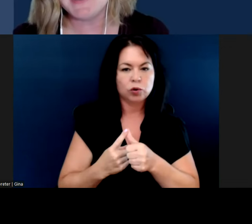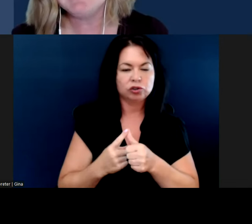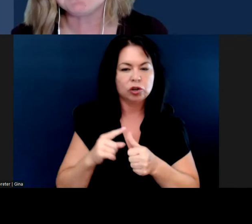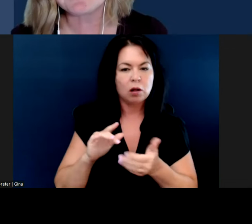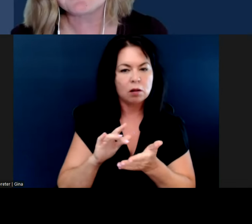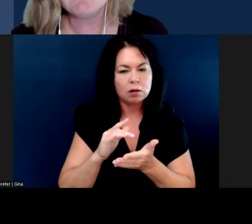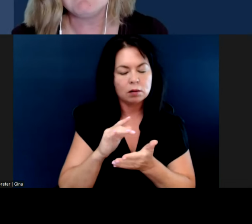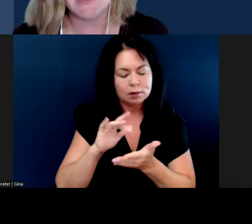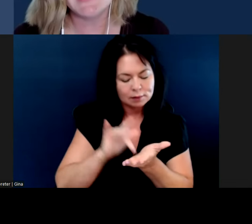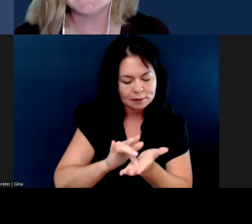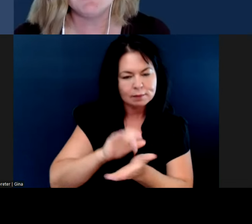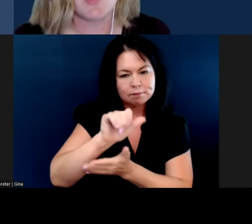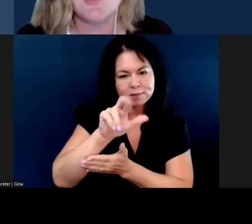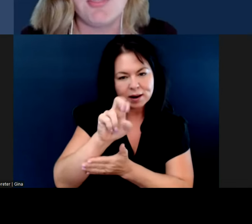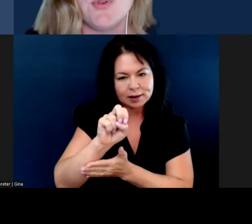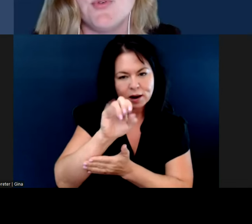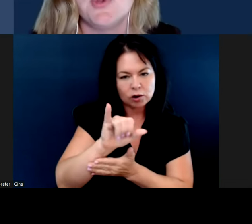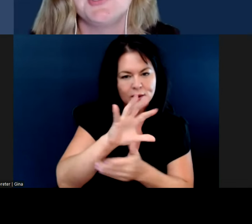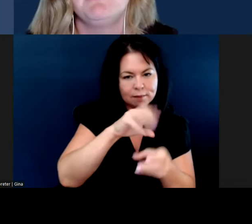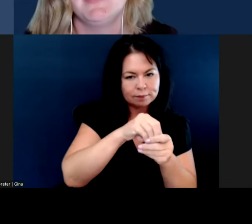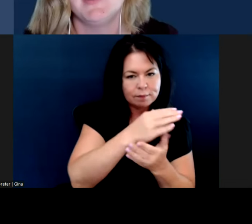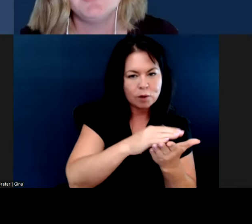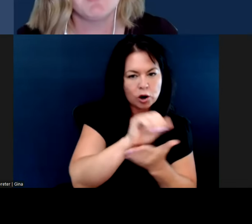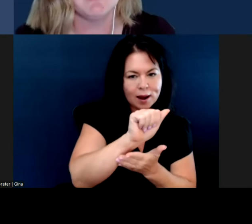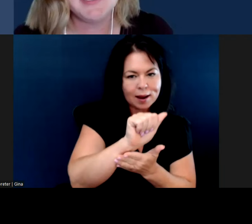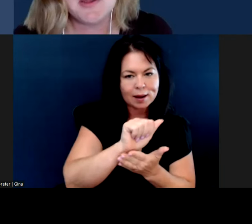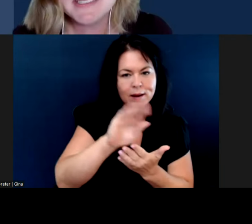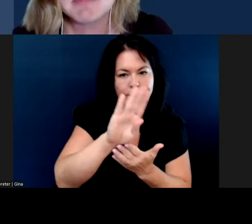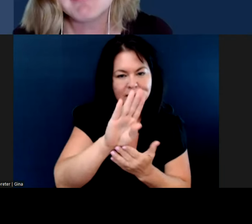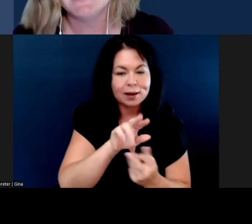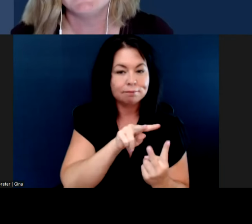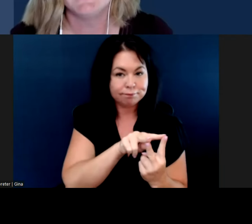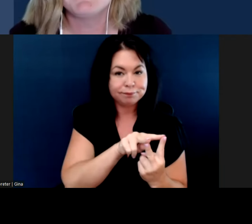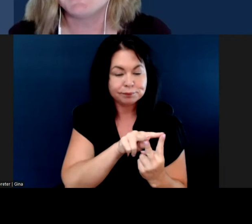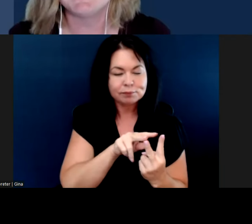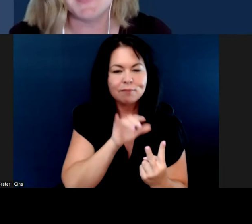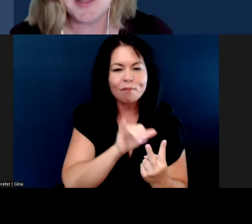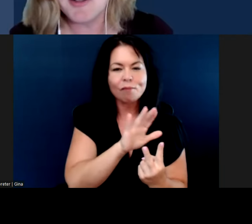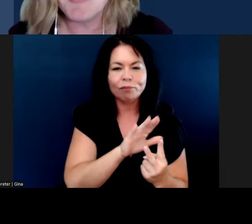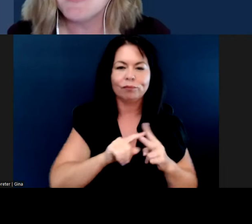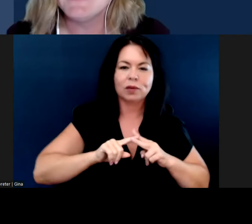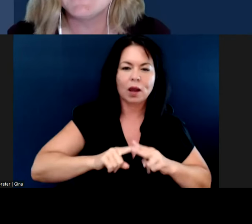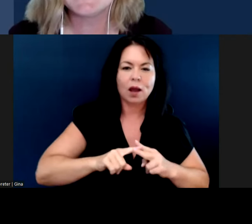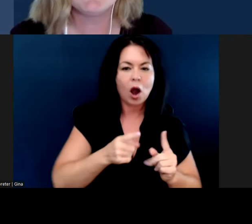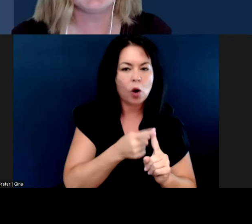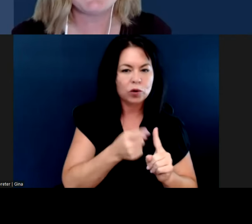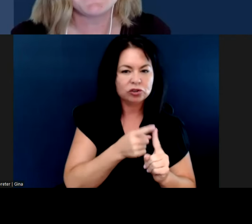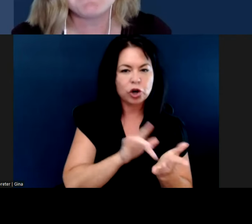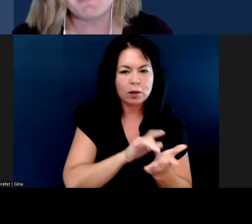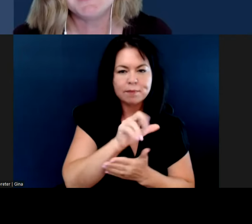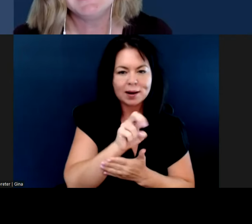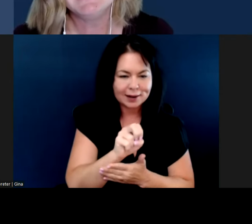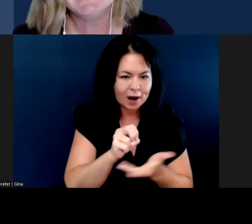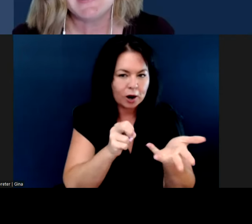Part B. And as we walked through original Medicare, you probably noticed and it does not cover everything, as we were just